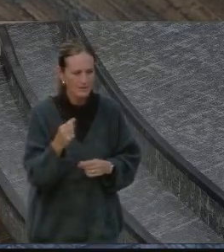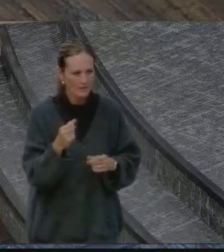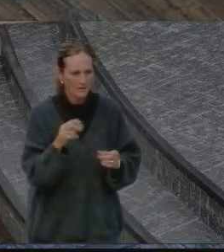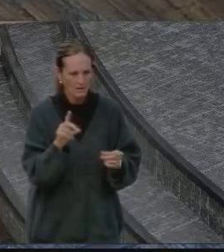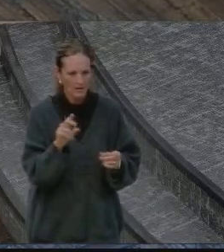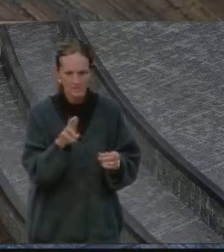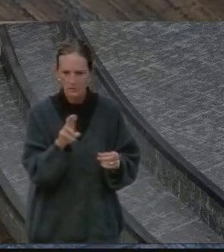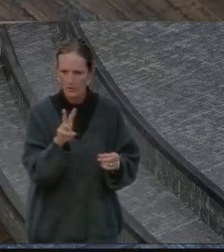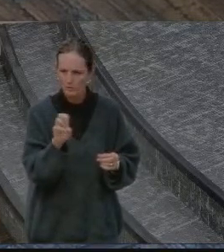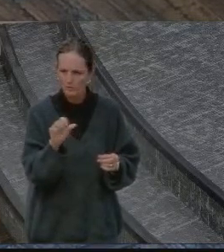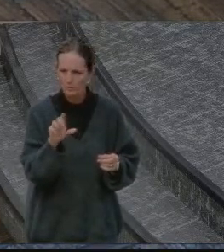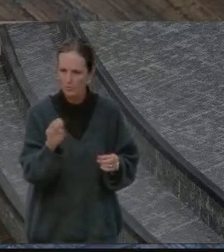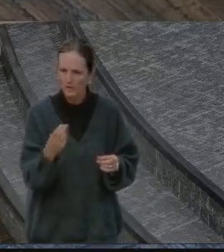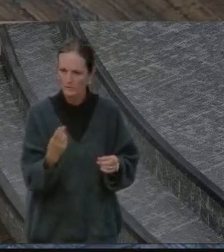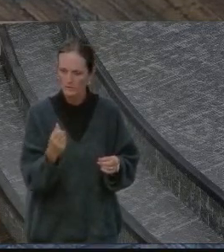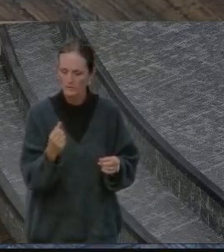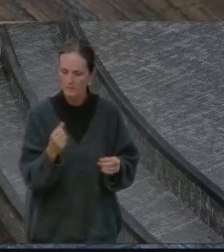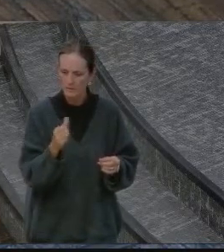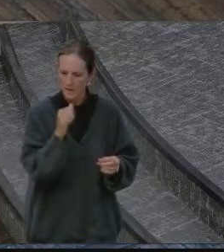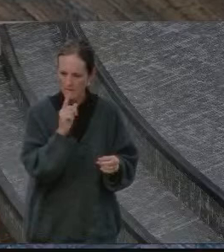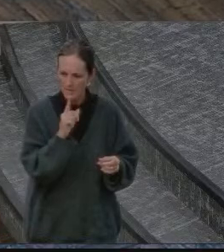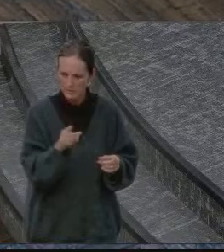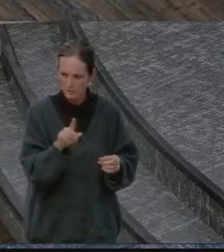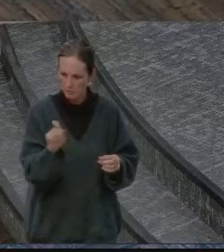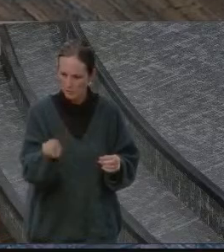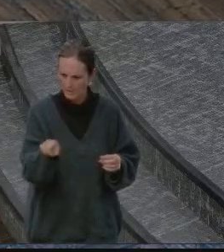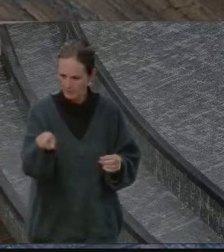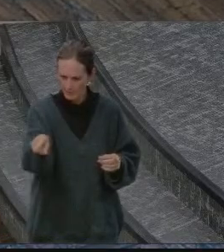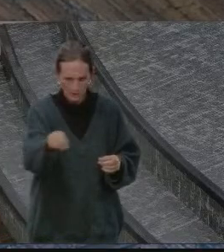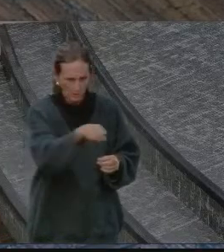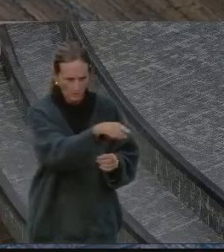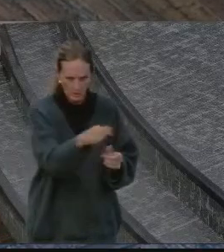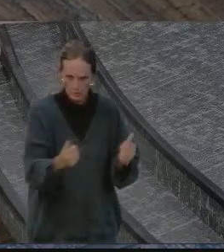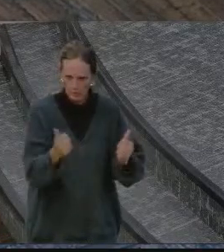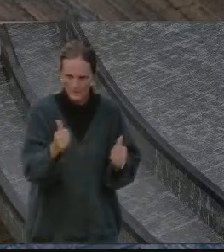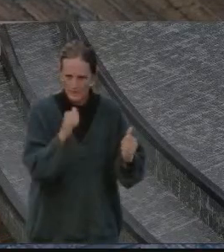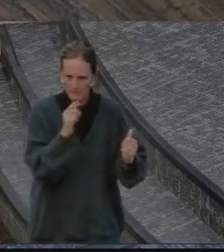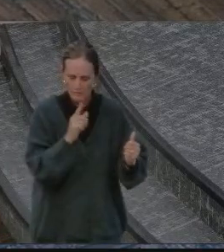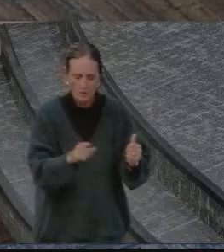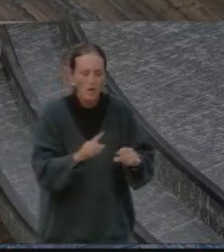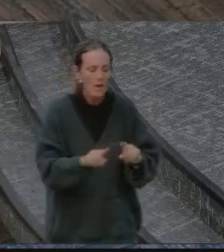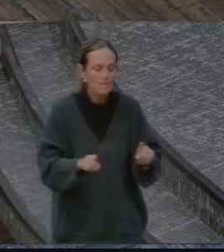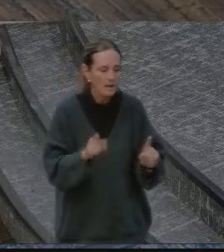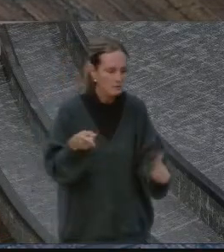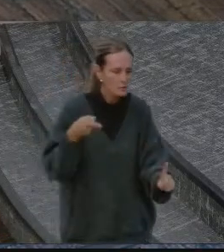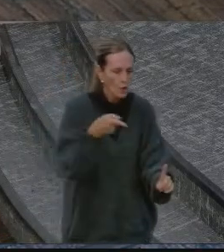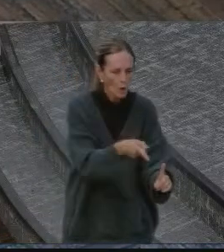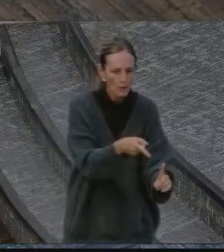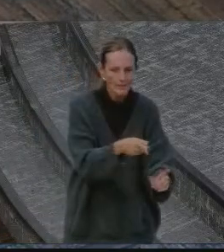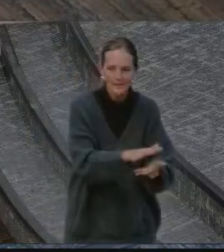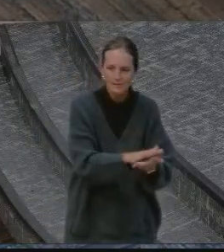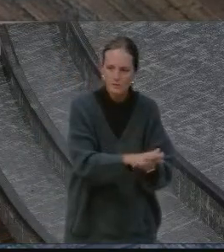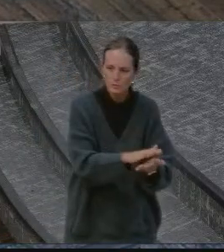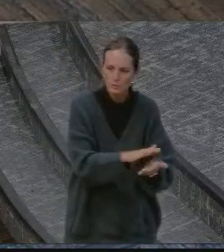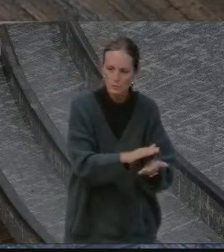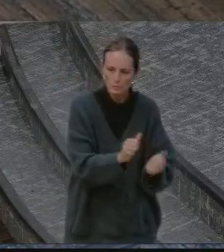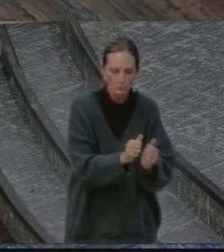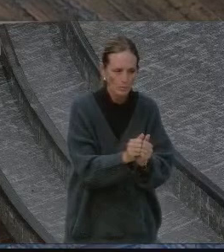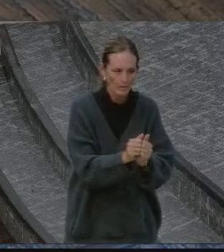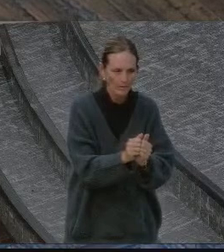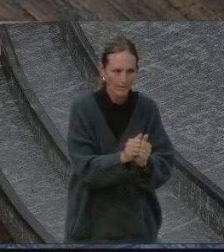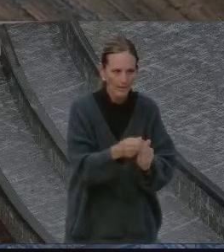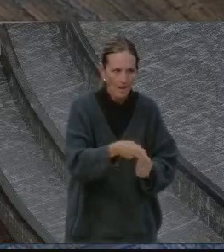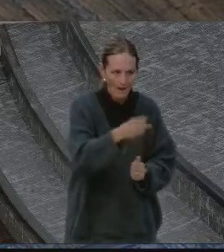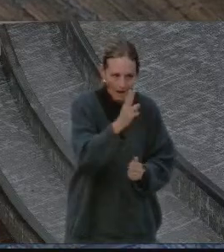Wiley, I don't know if this is a question for you, but at one point targeting those schools with